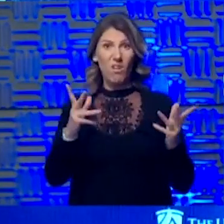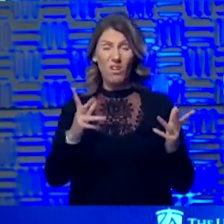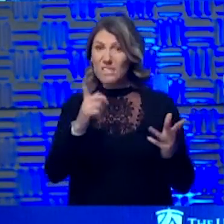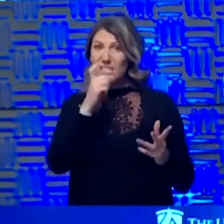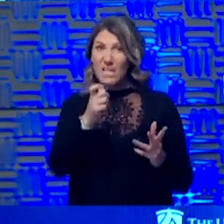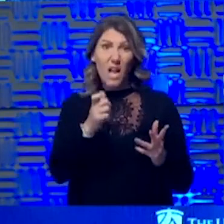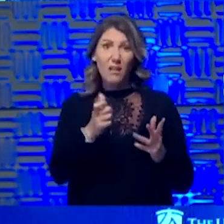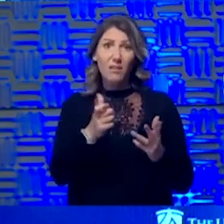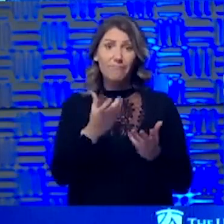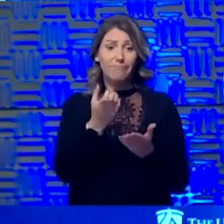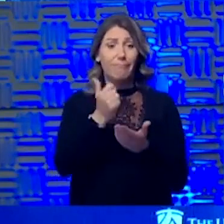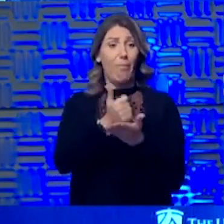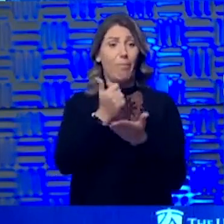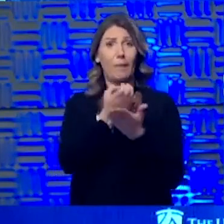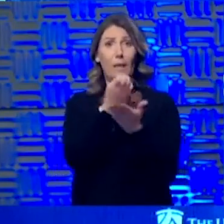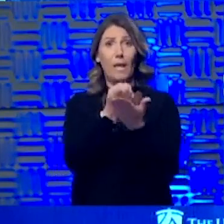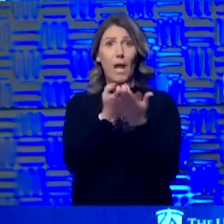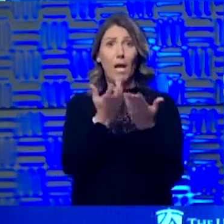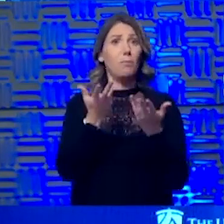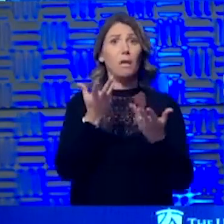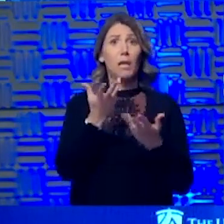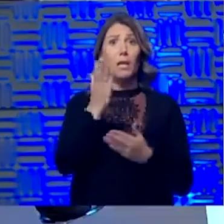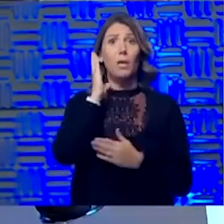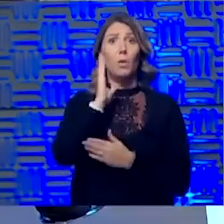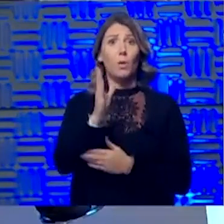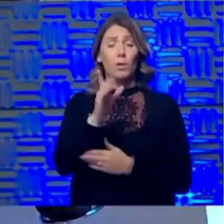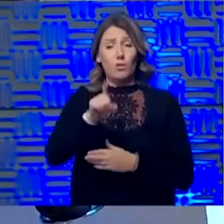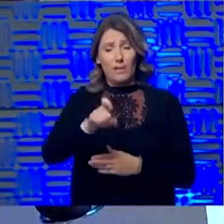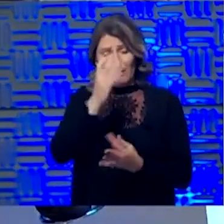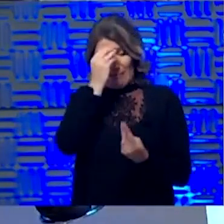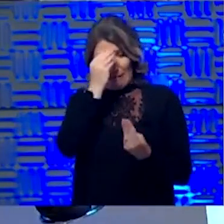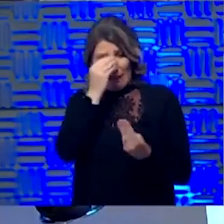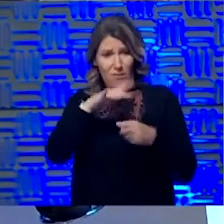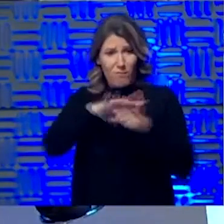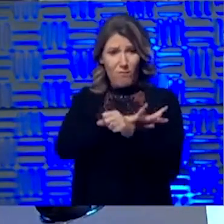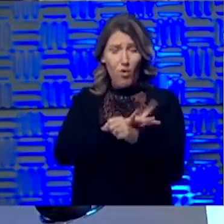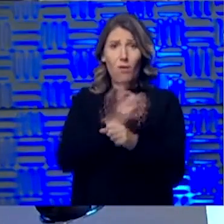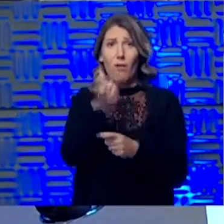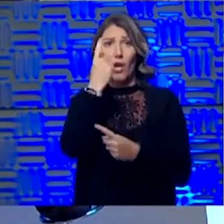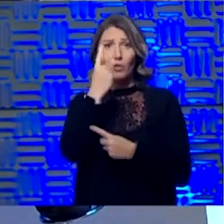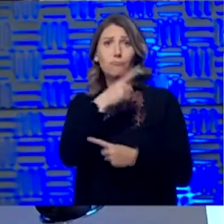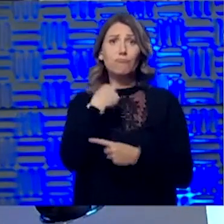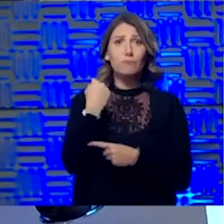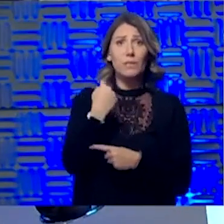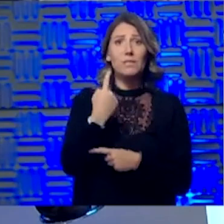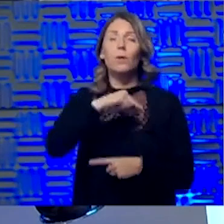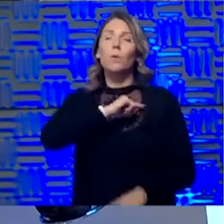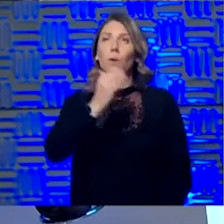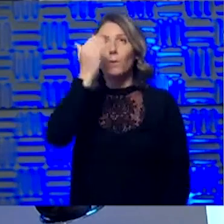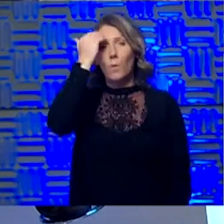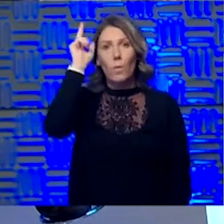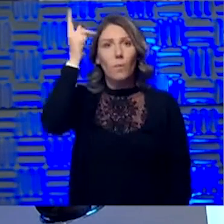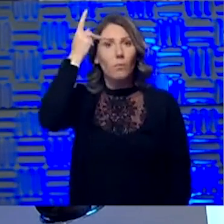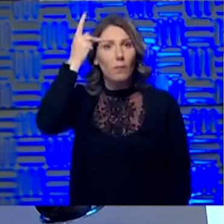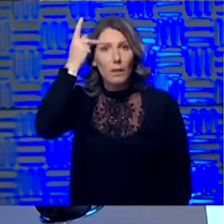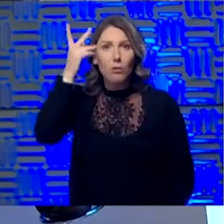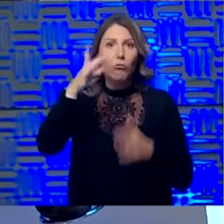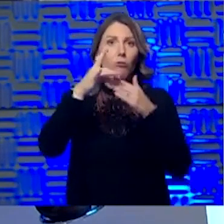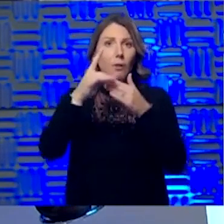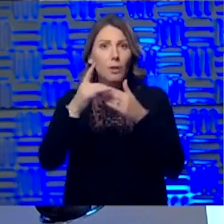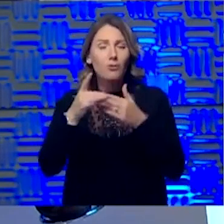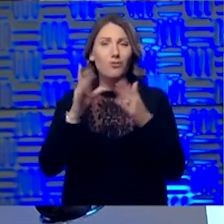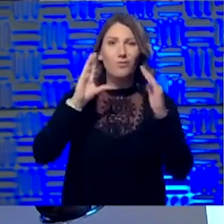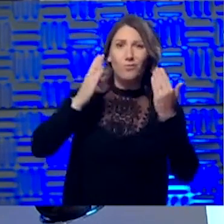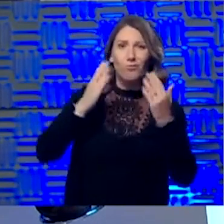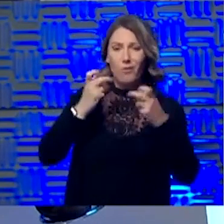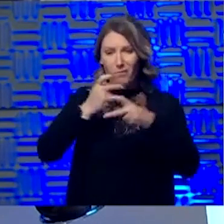is being here in the long term. So we just have to be thoughtful. We've got to balance those things. We know the political leaders do that, and they're trying to figure out this economy versus health